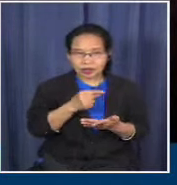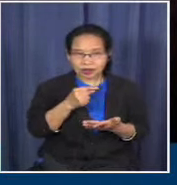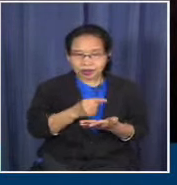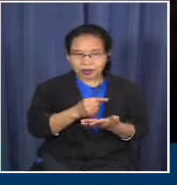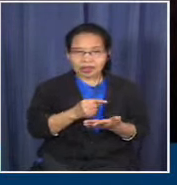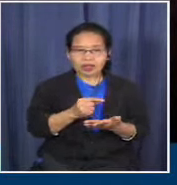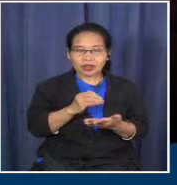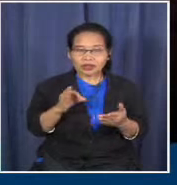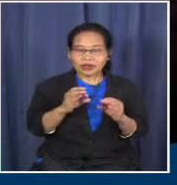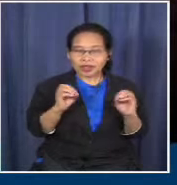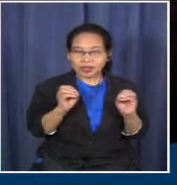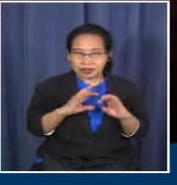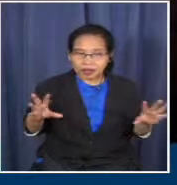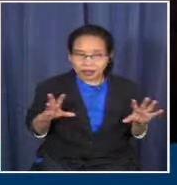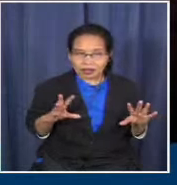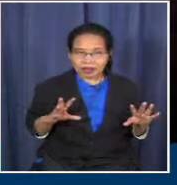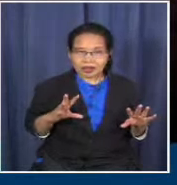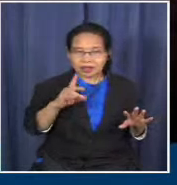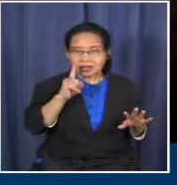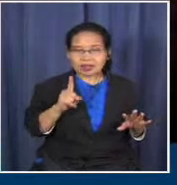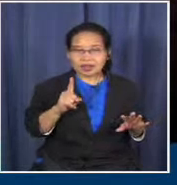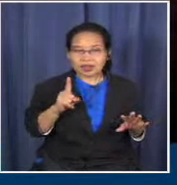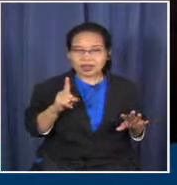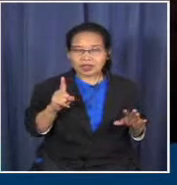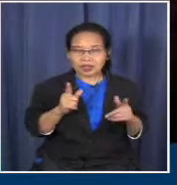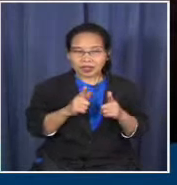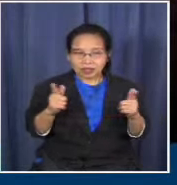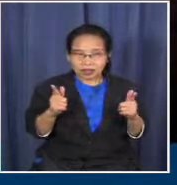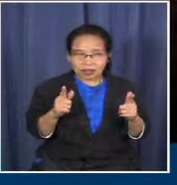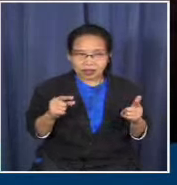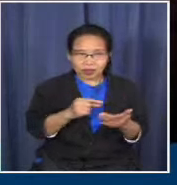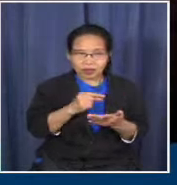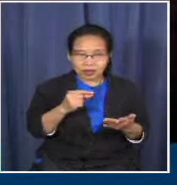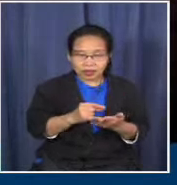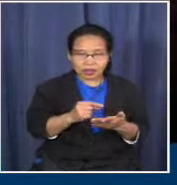How can you say a large quantity of nothing?